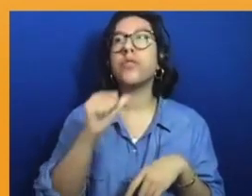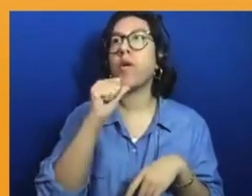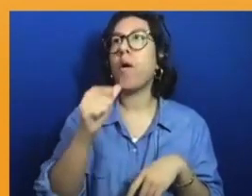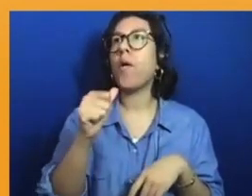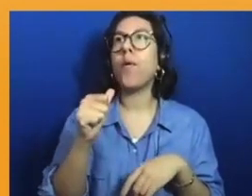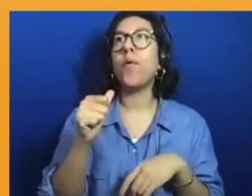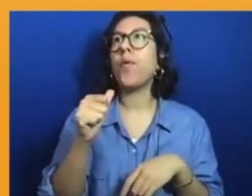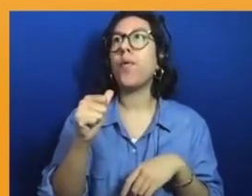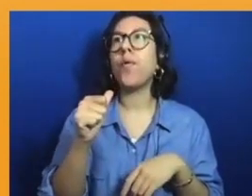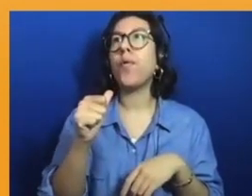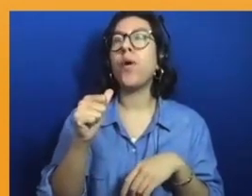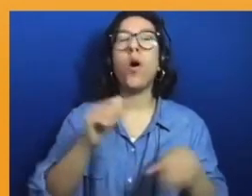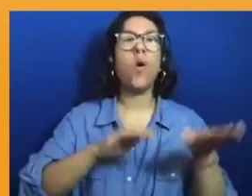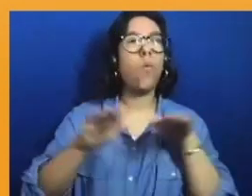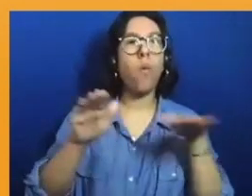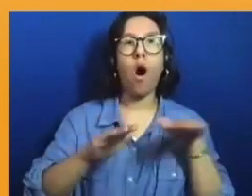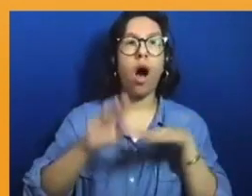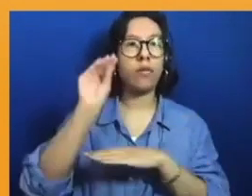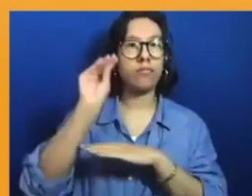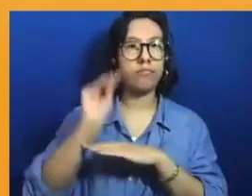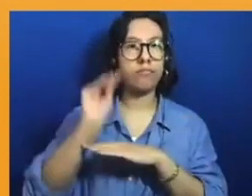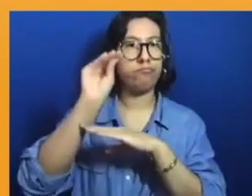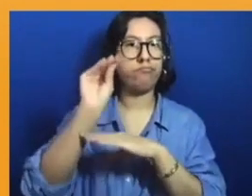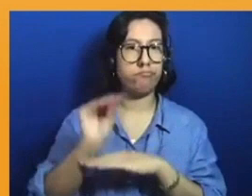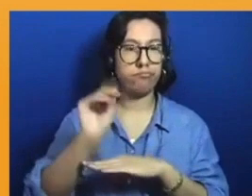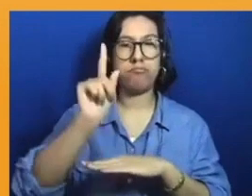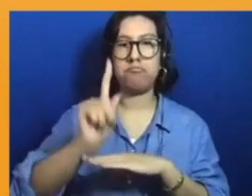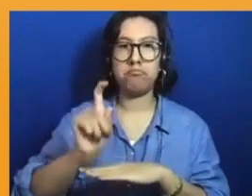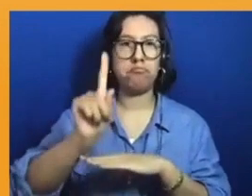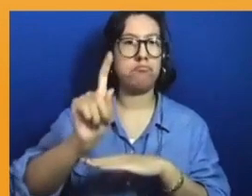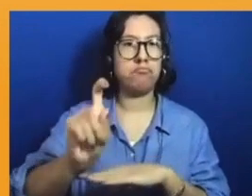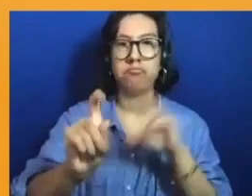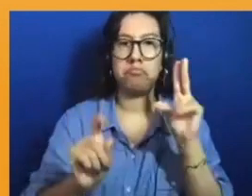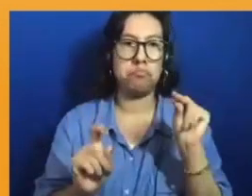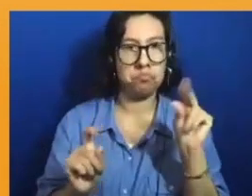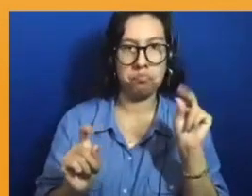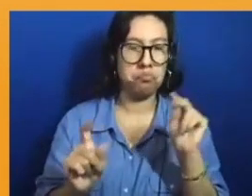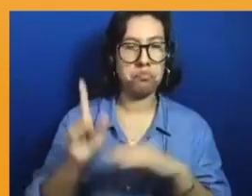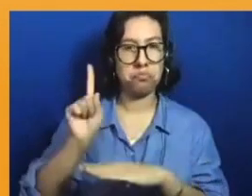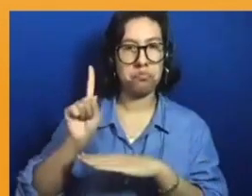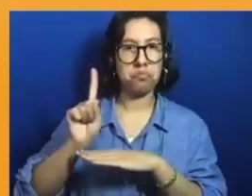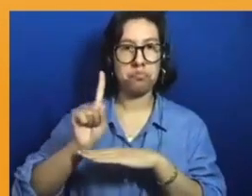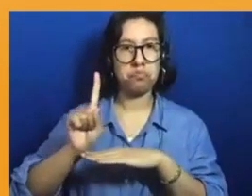our head go up and down, up and down. There is a special